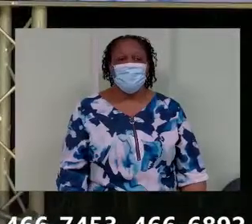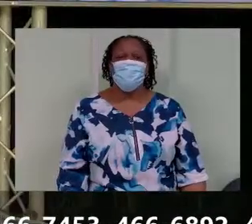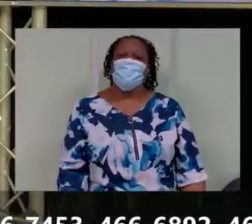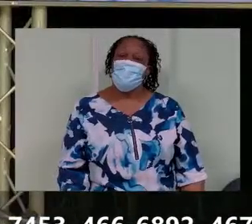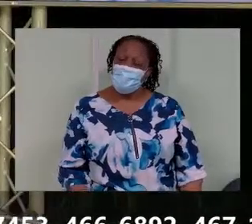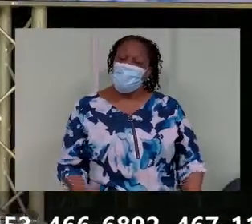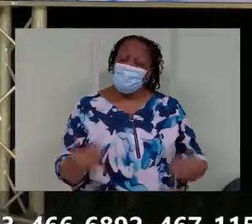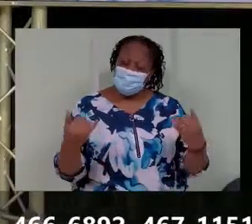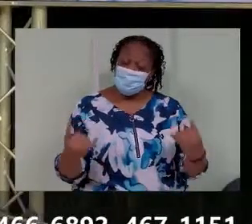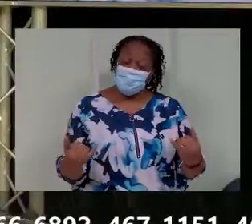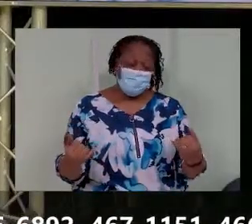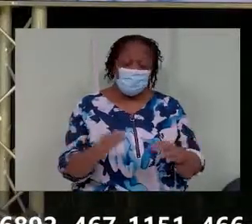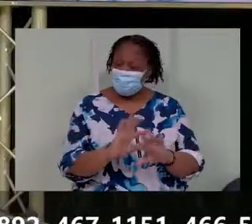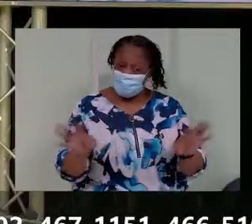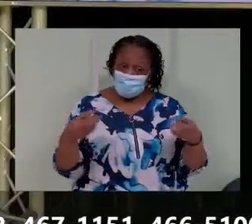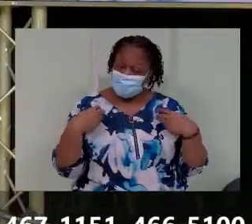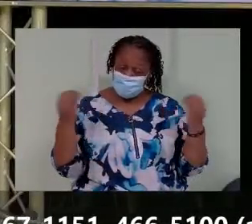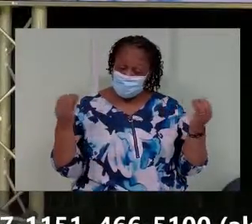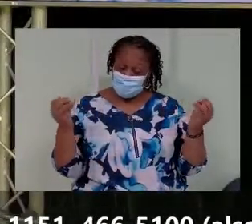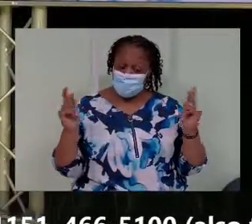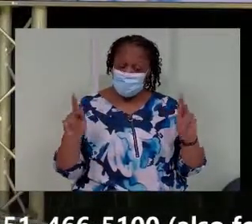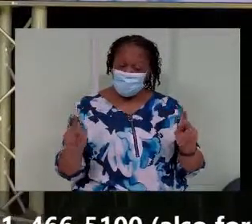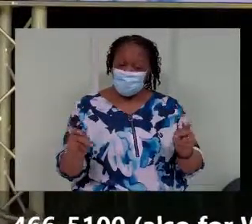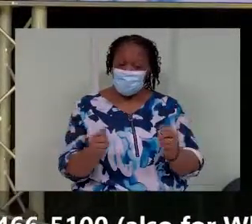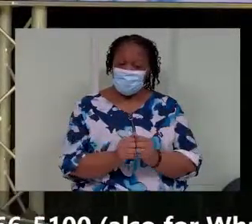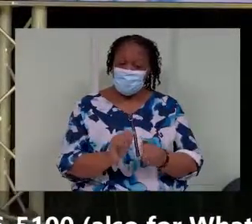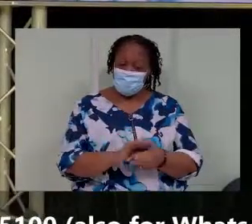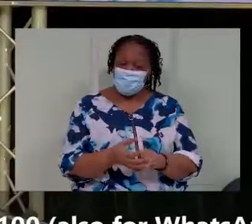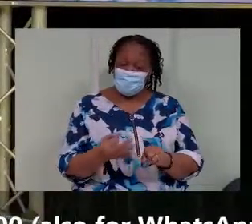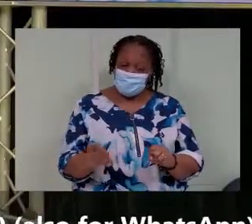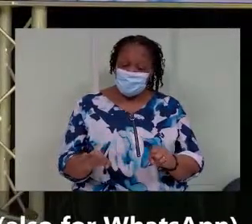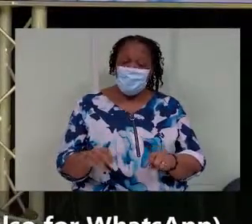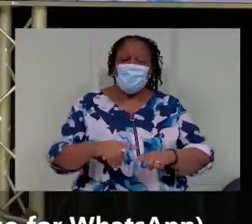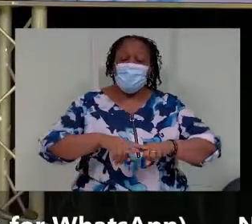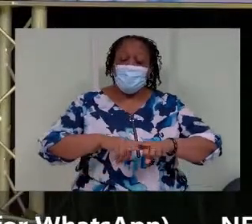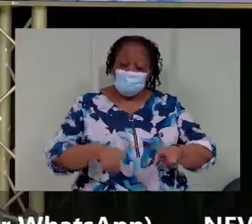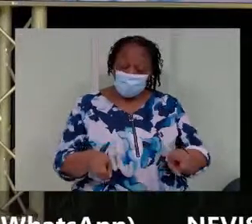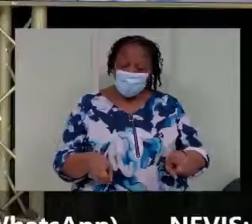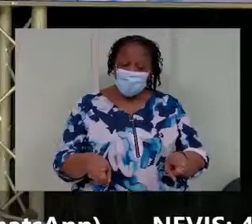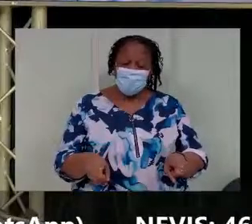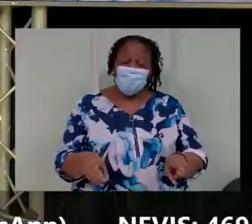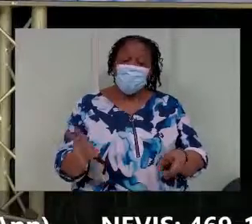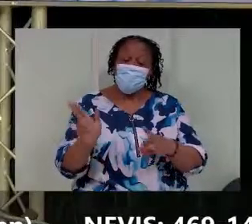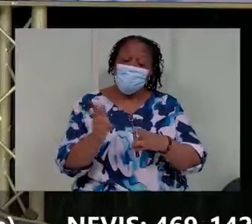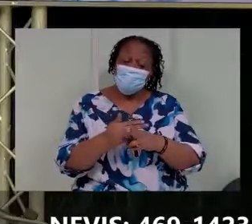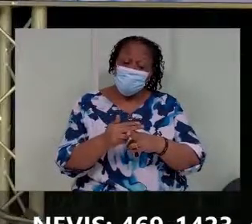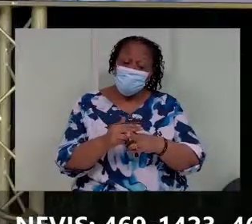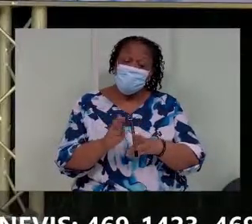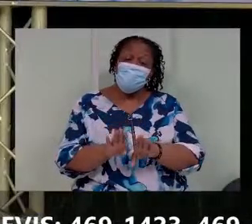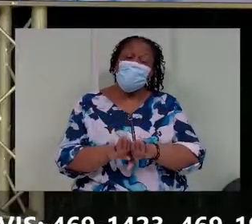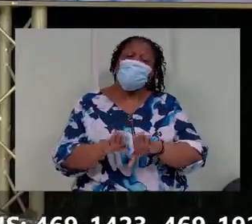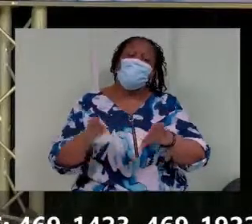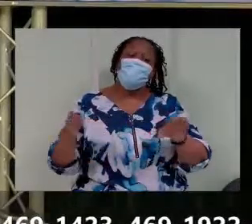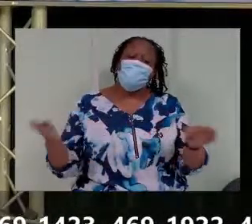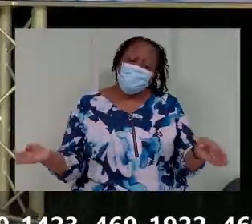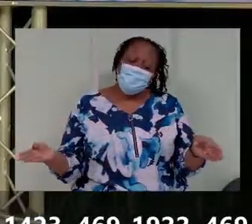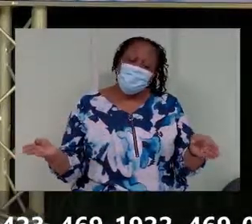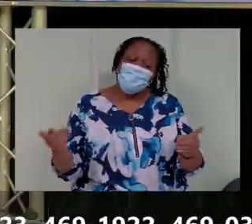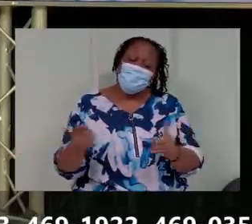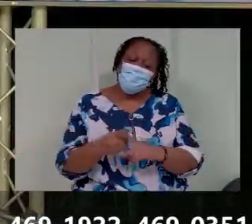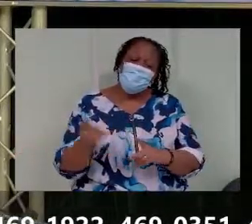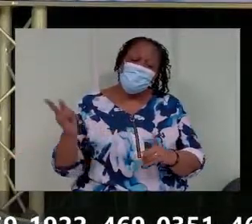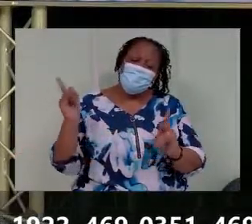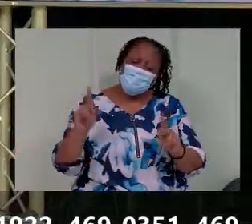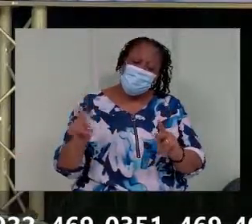borders. With that comes an increased risk of reintroduction of the virus into the Federation. And